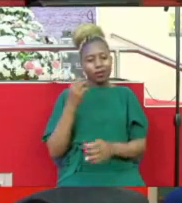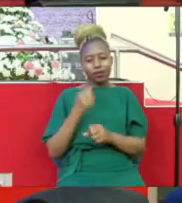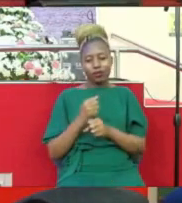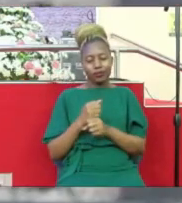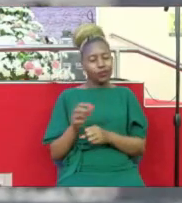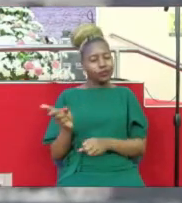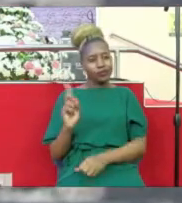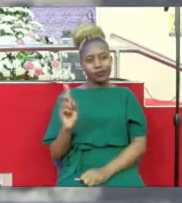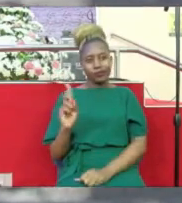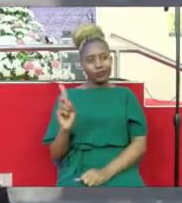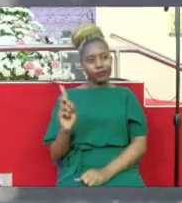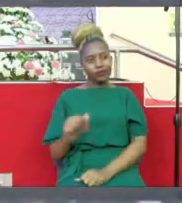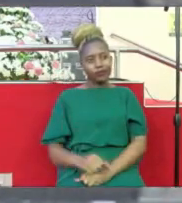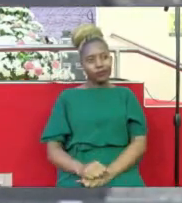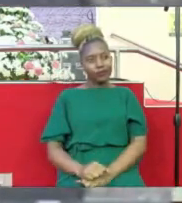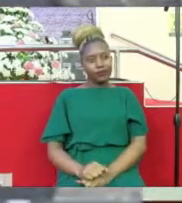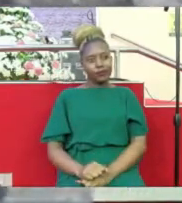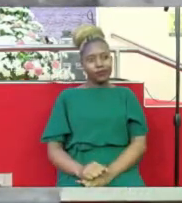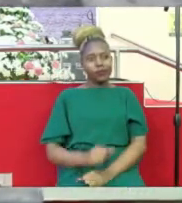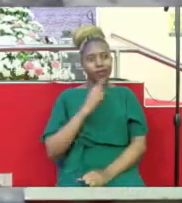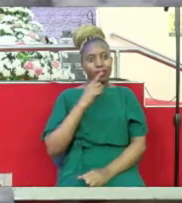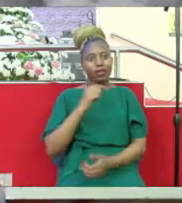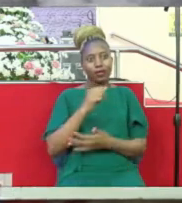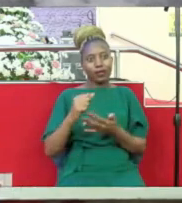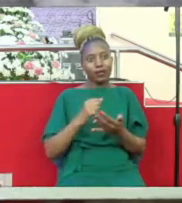Somebody needs to say amen to that.